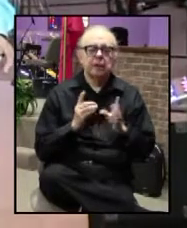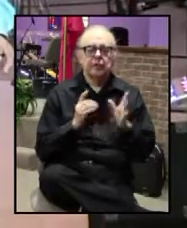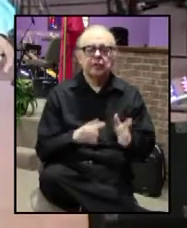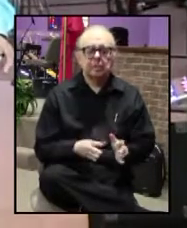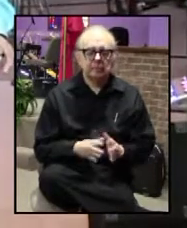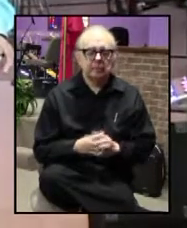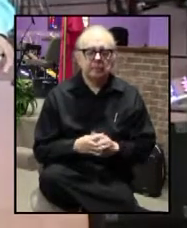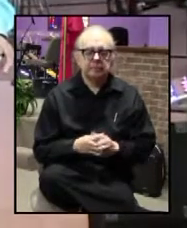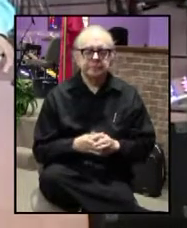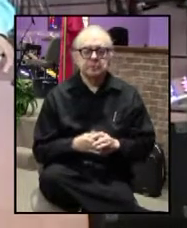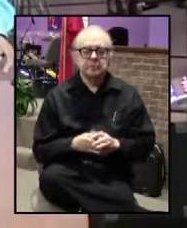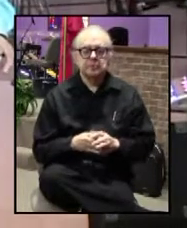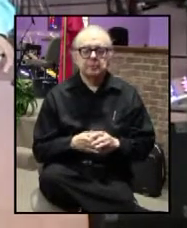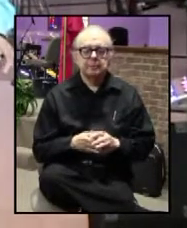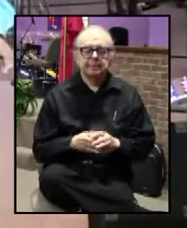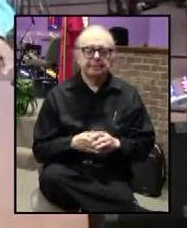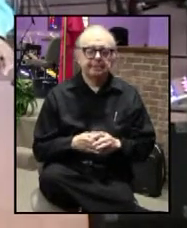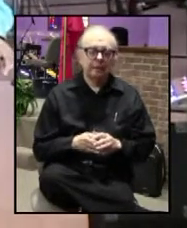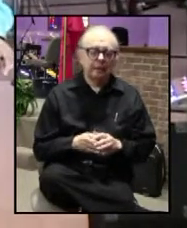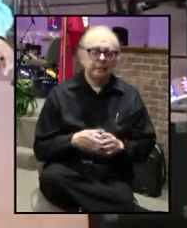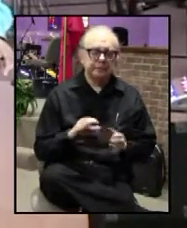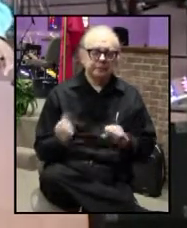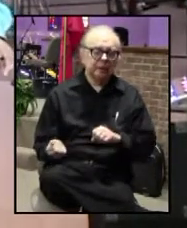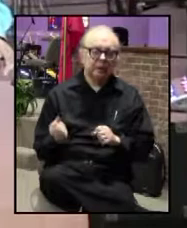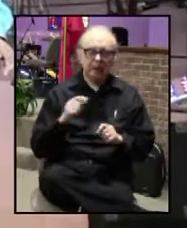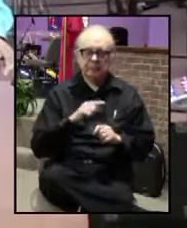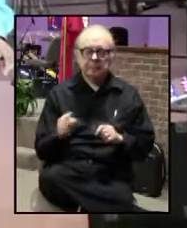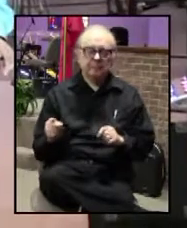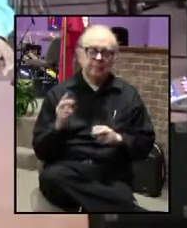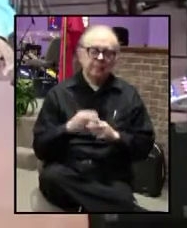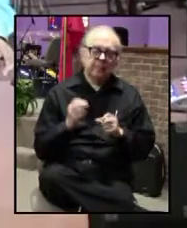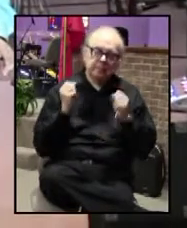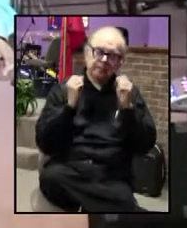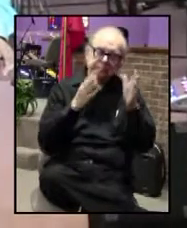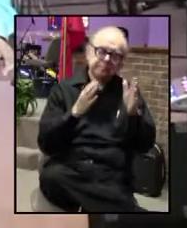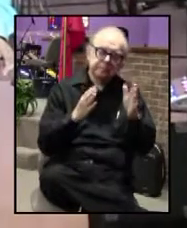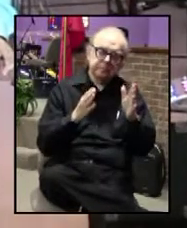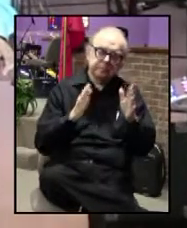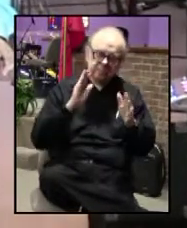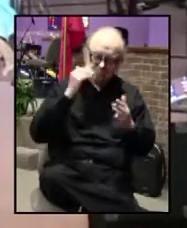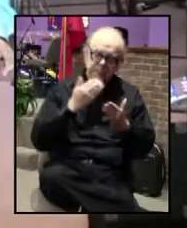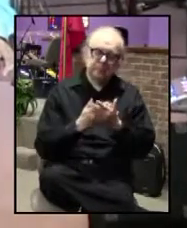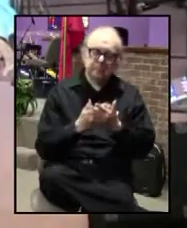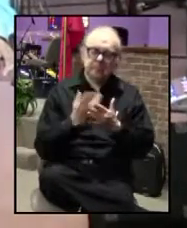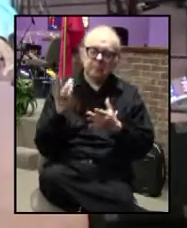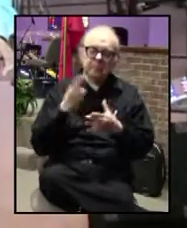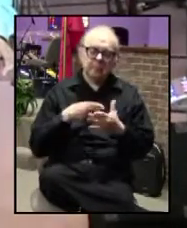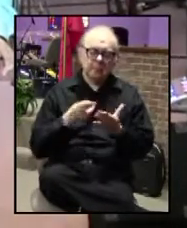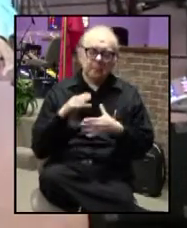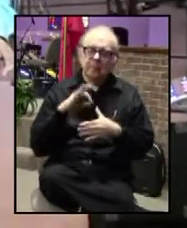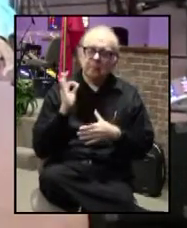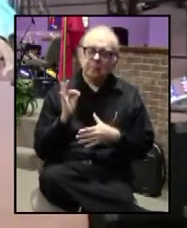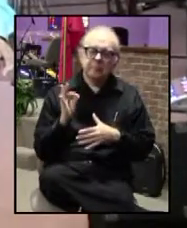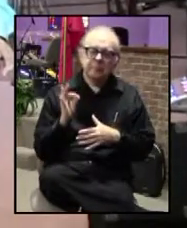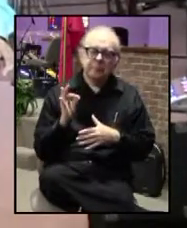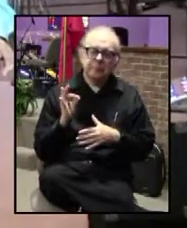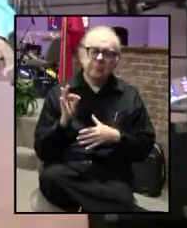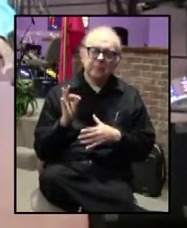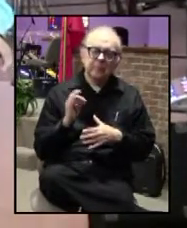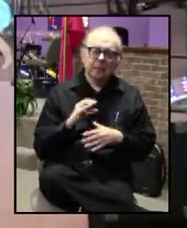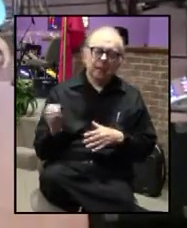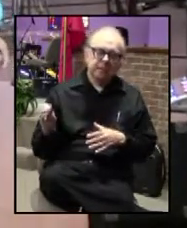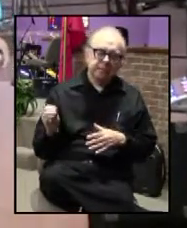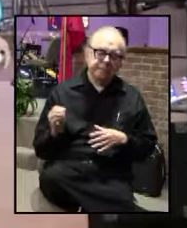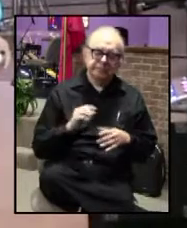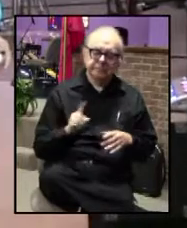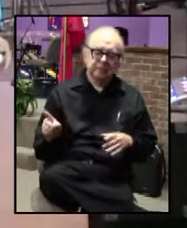disciples and baptize them in the name of the Father and of the Son and of the Holy Spirit. And